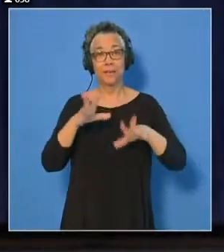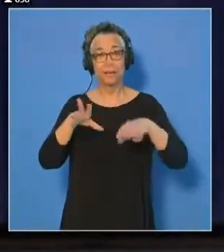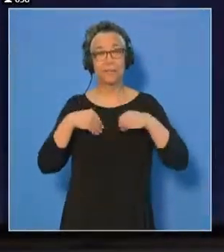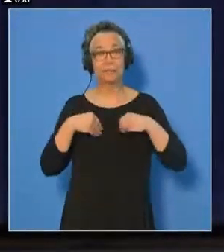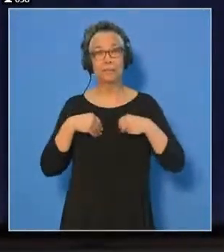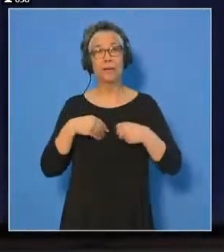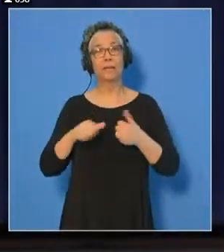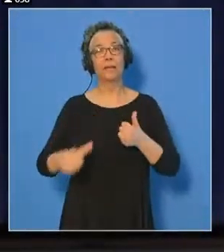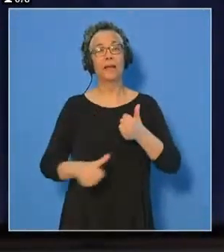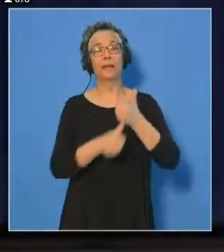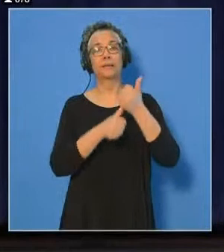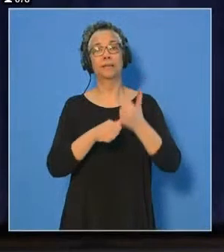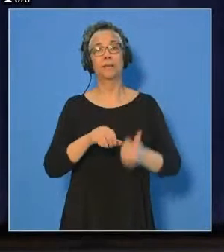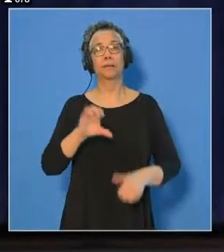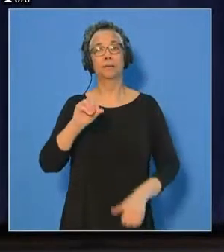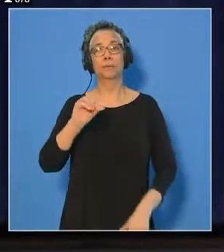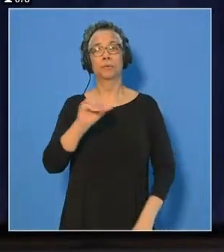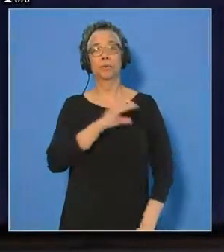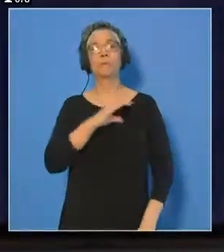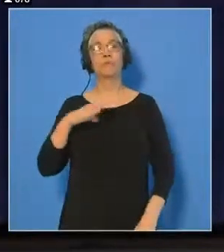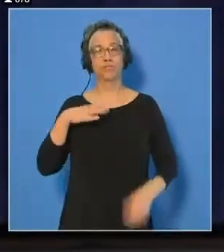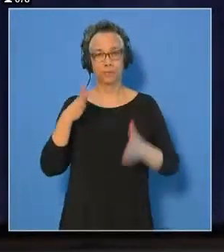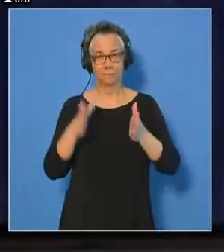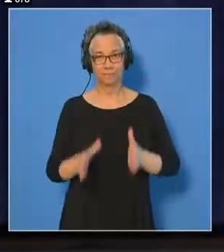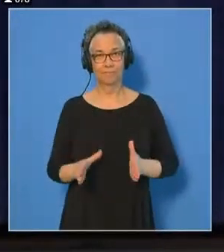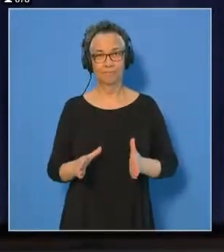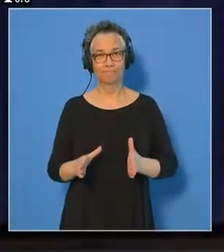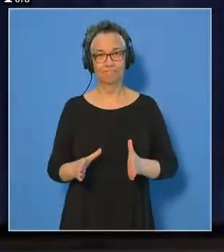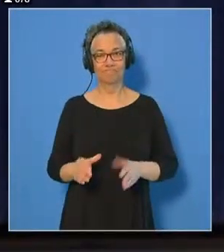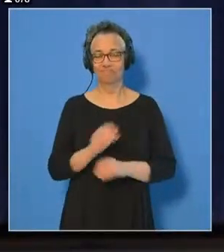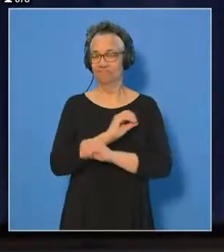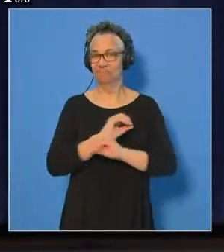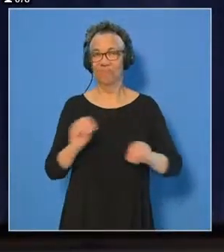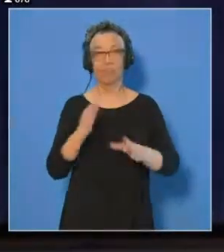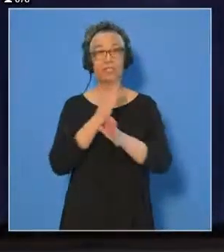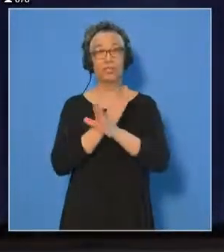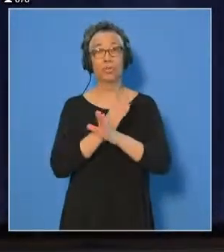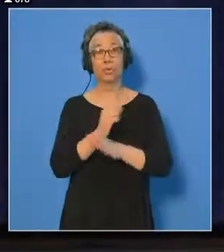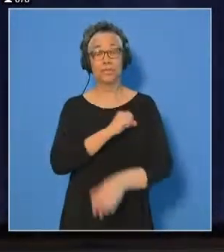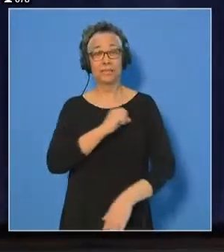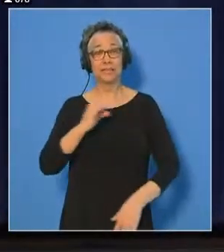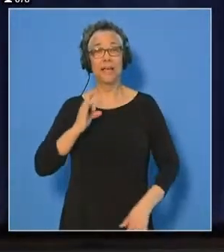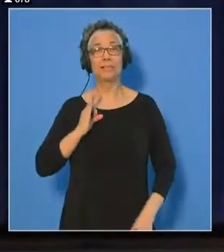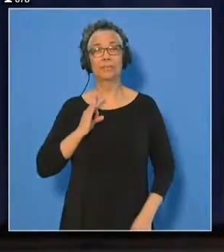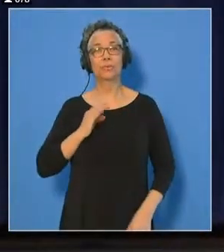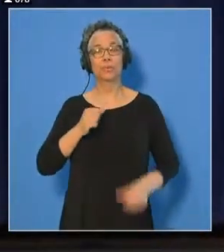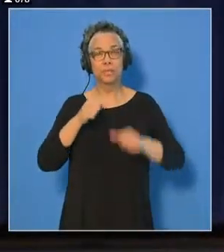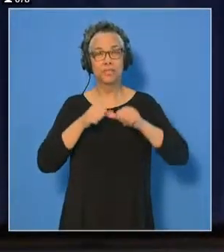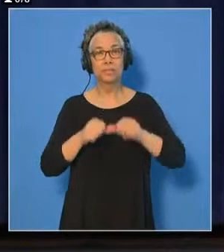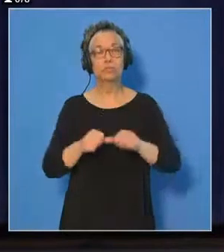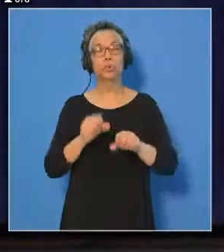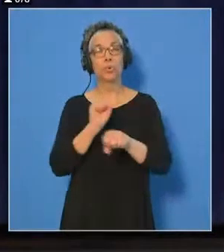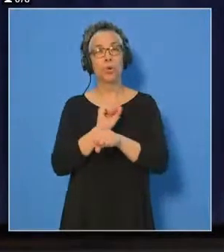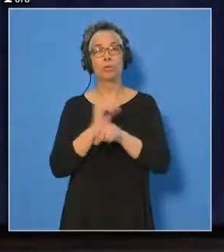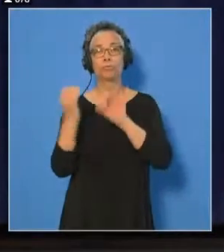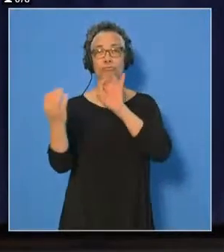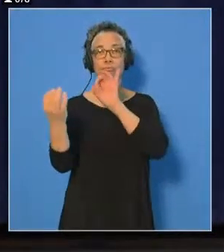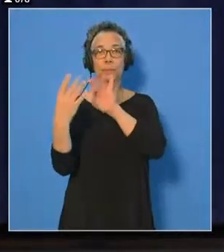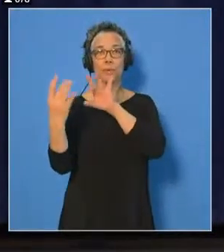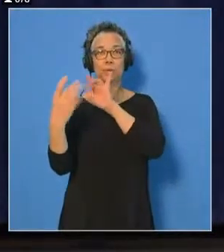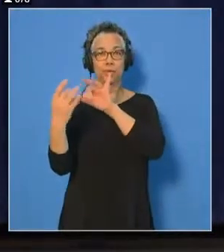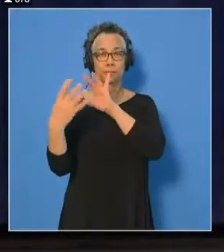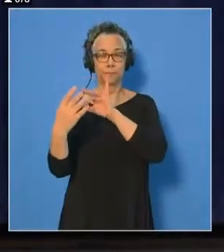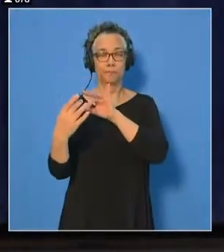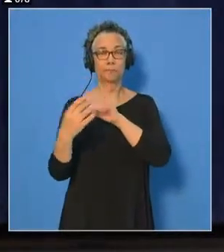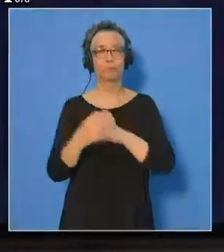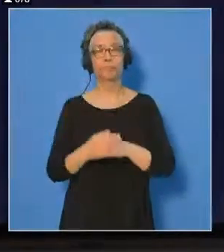acting commissioner. Additionally, non-security staff continue to work remotely.